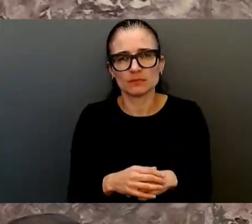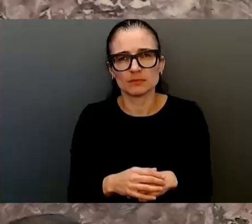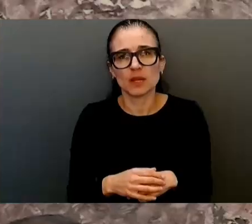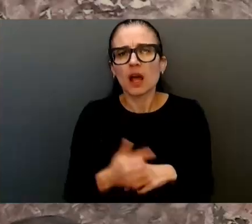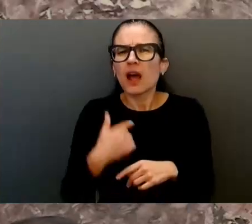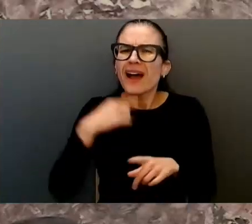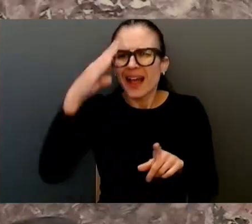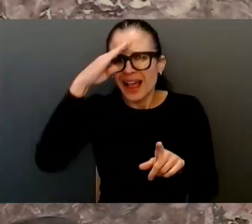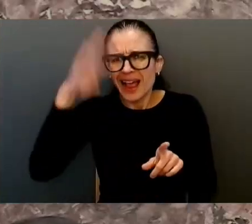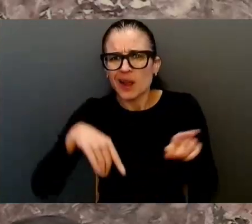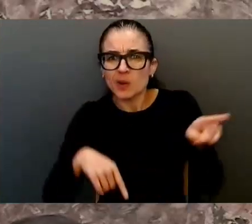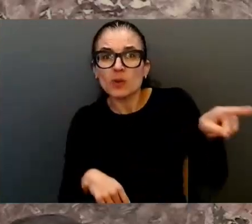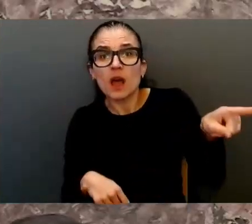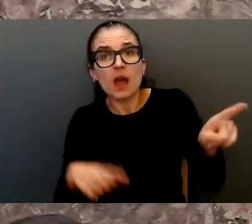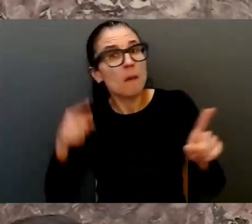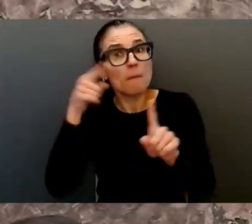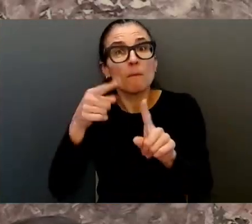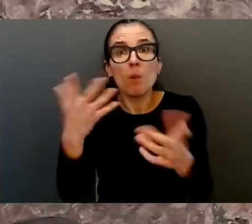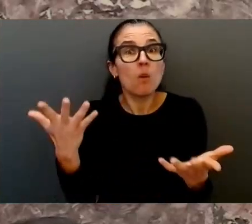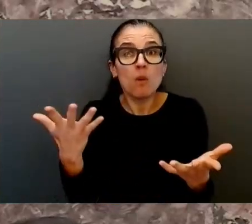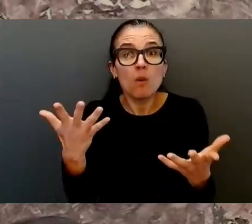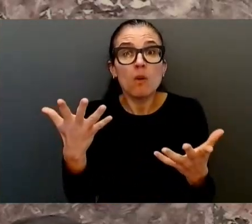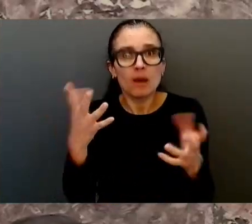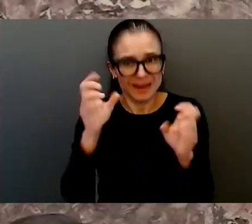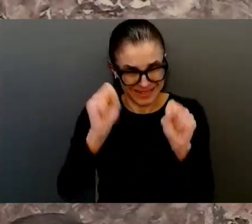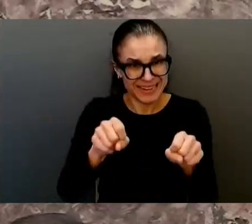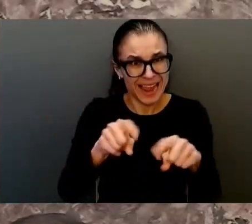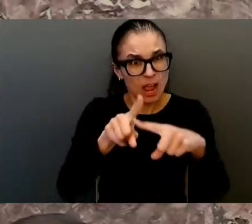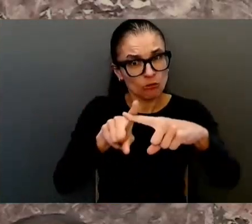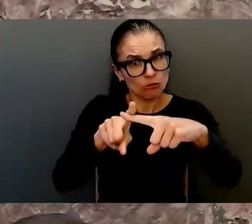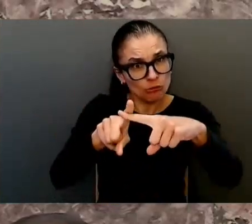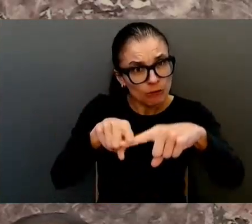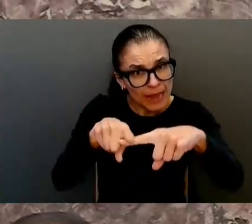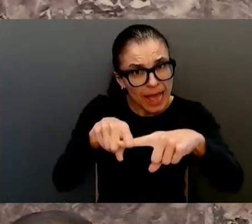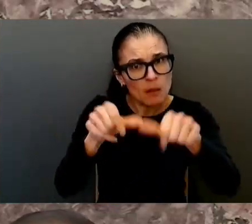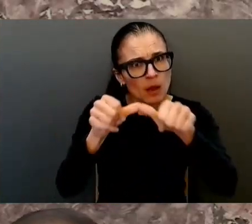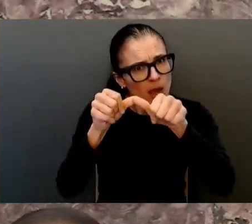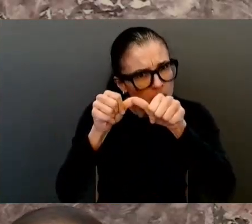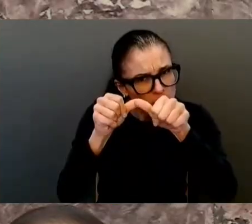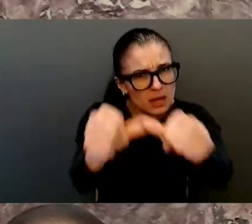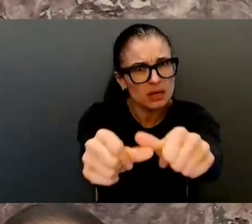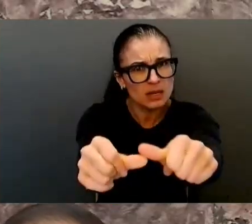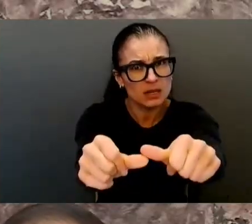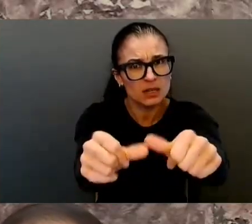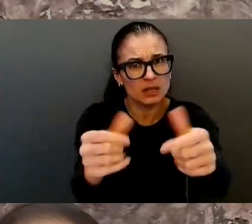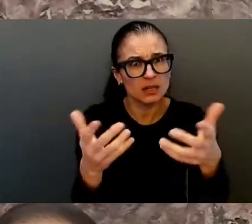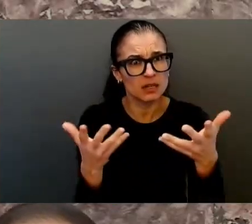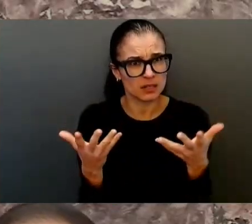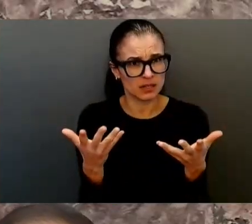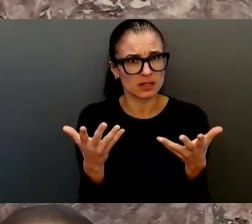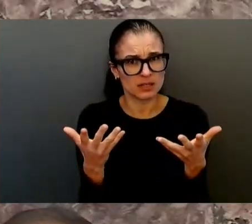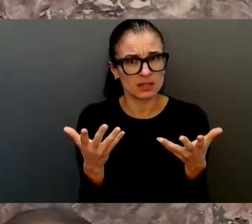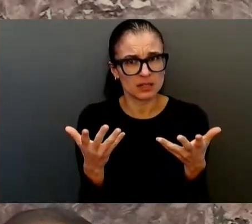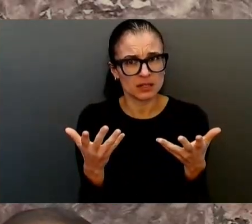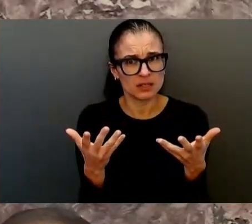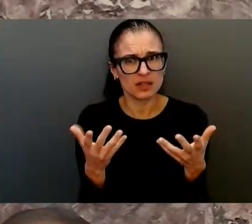agree more. Building a sustainable, reliable system that is not reliant on temporary measures. Mr.